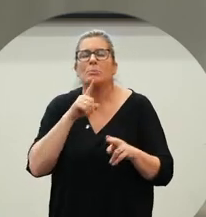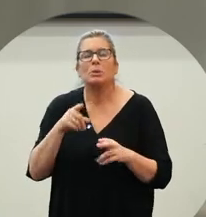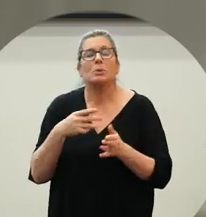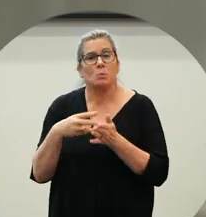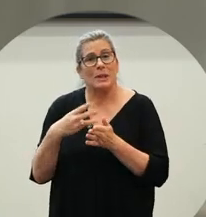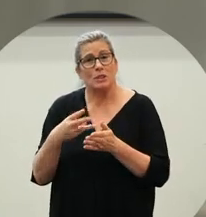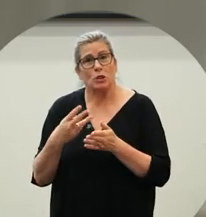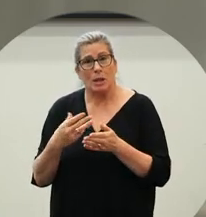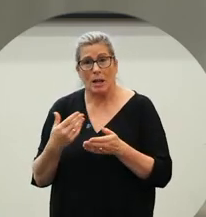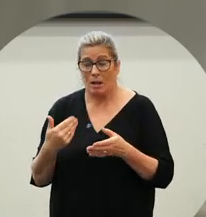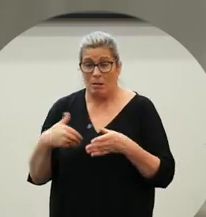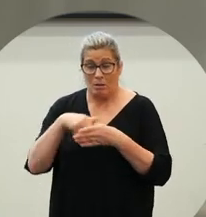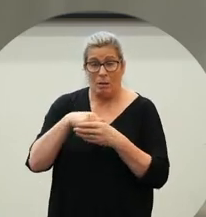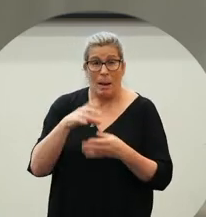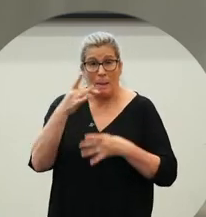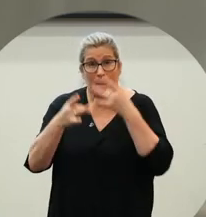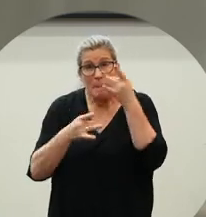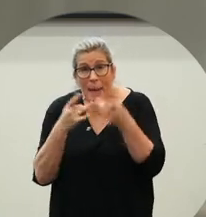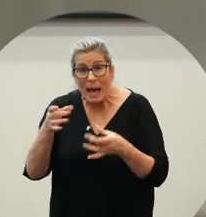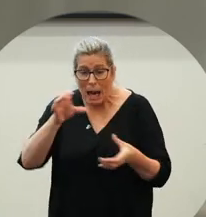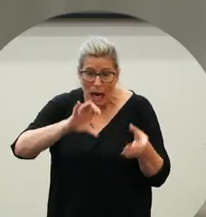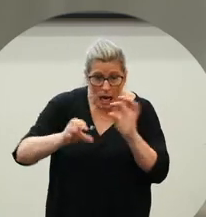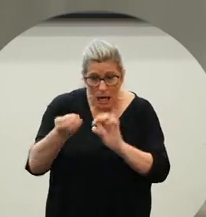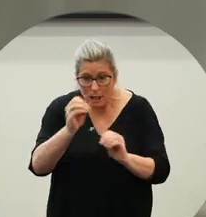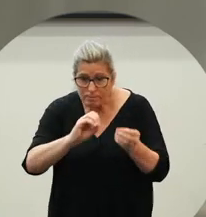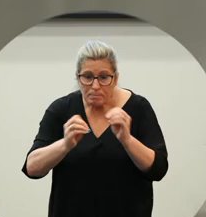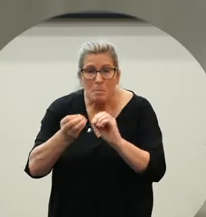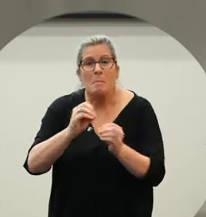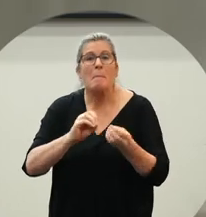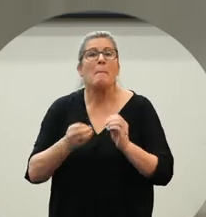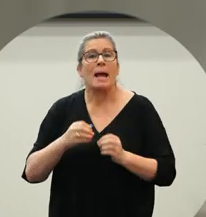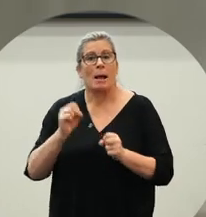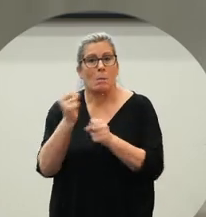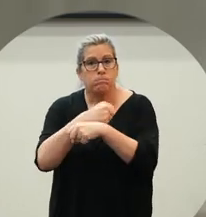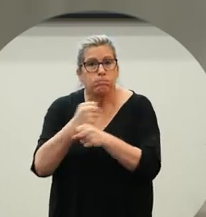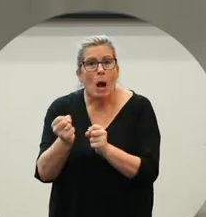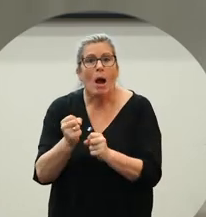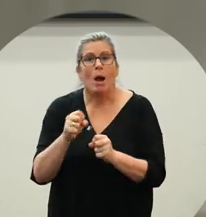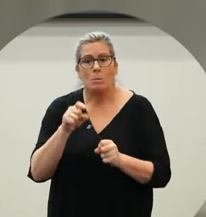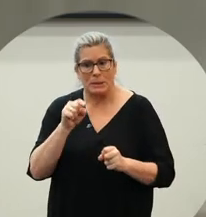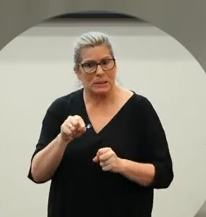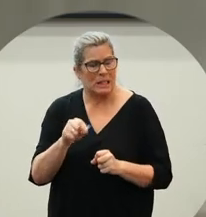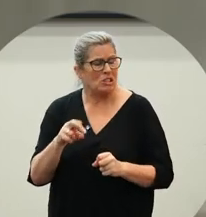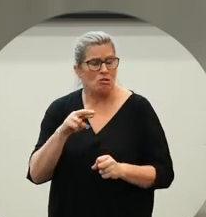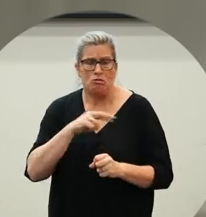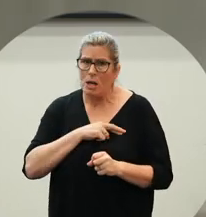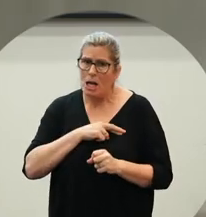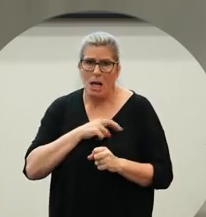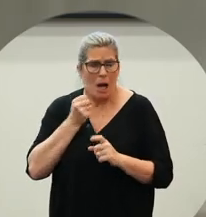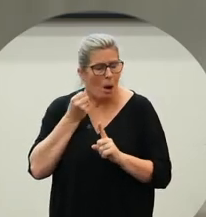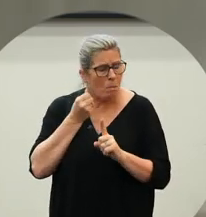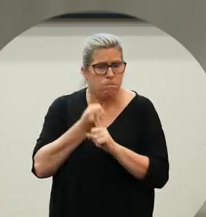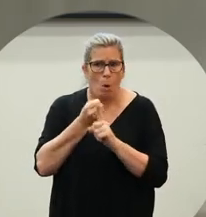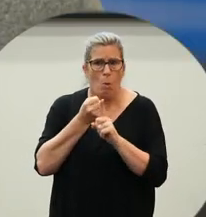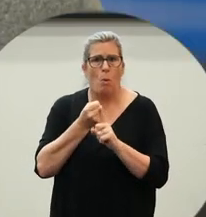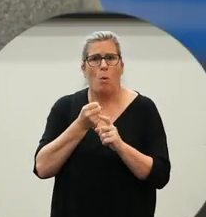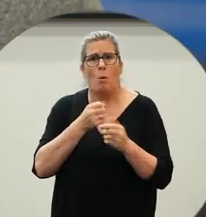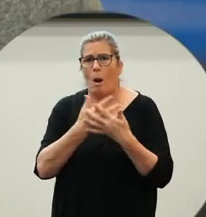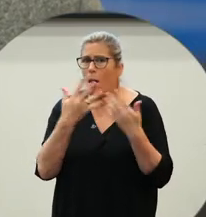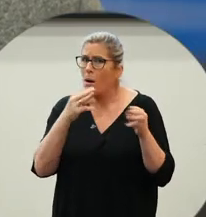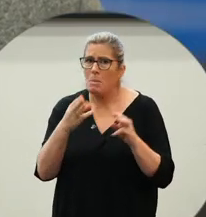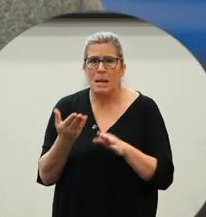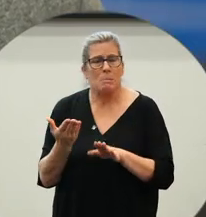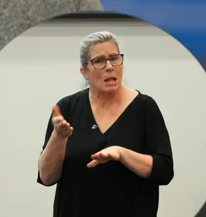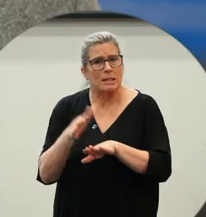the mortar making and the bomb making, this had real results in terms of loss of life and loss of civilian life. Absolutely,